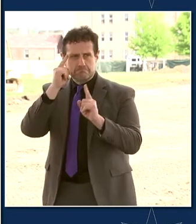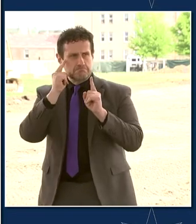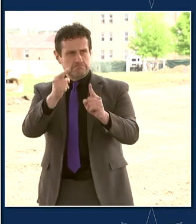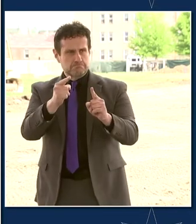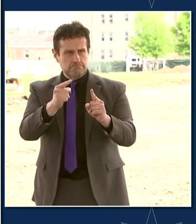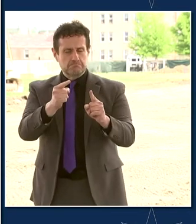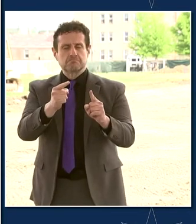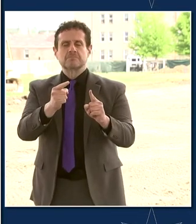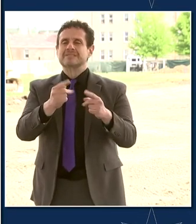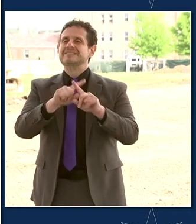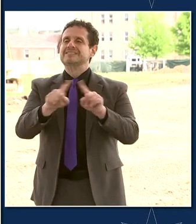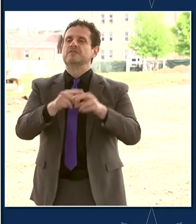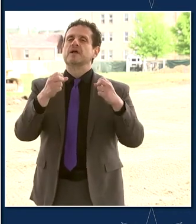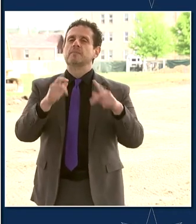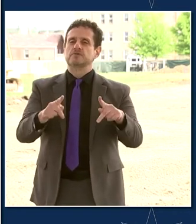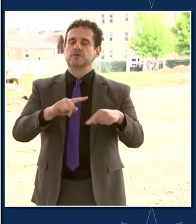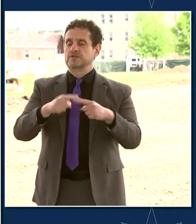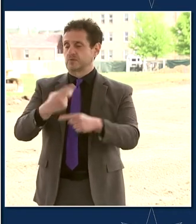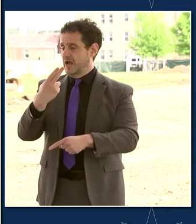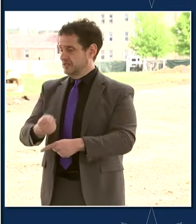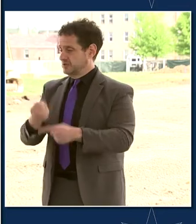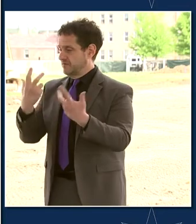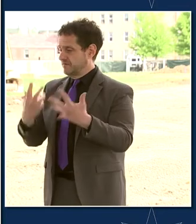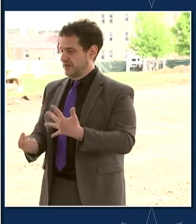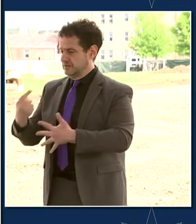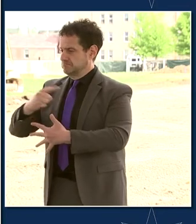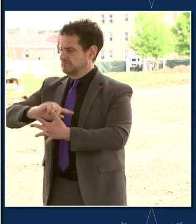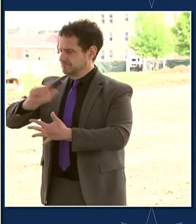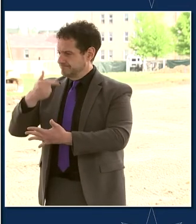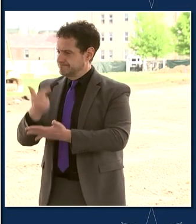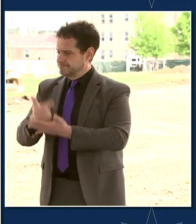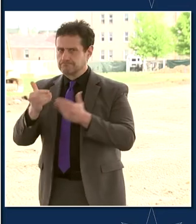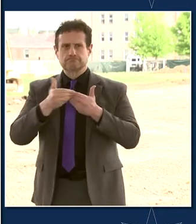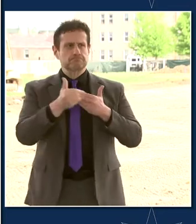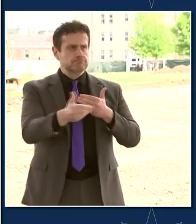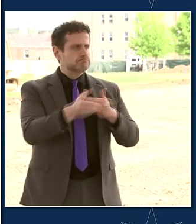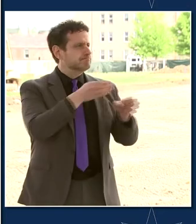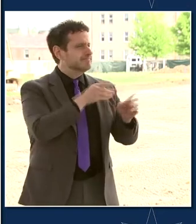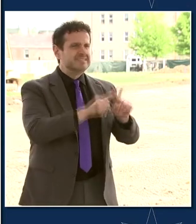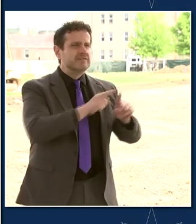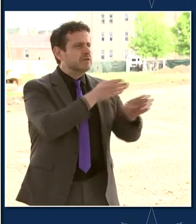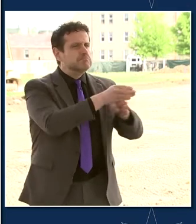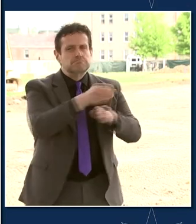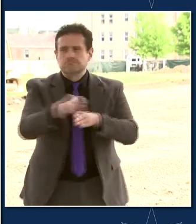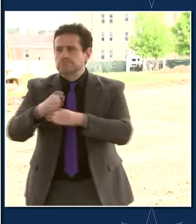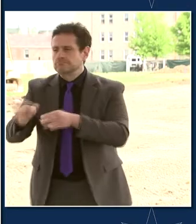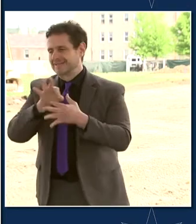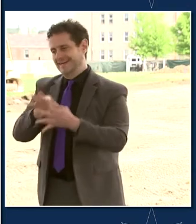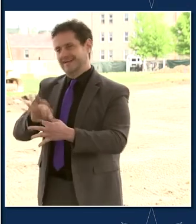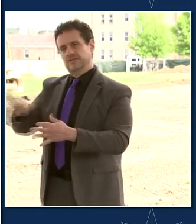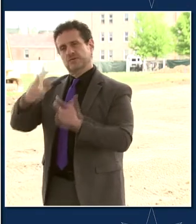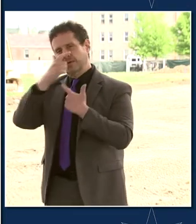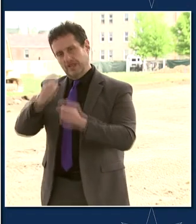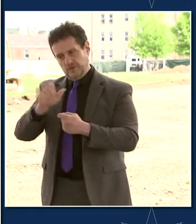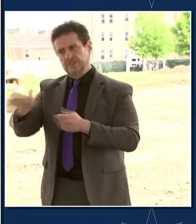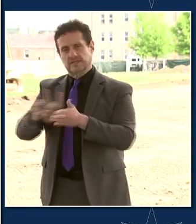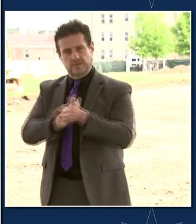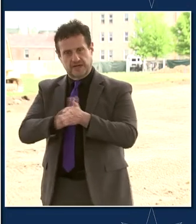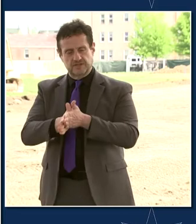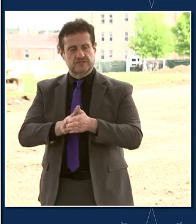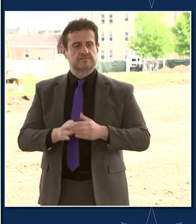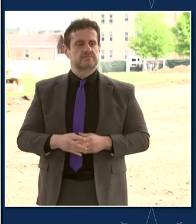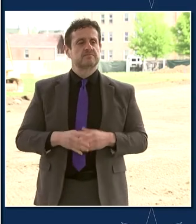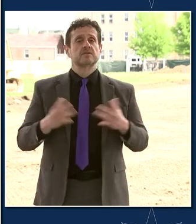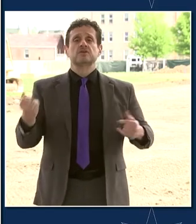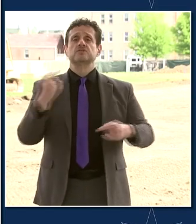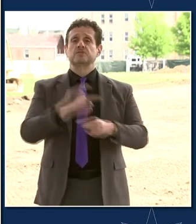post-secondary opportunities and pathways that connect with their interests and with their passions. Today, we've come